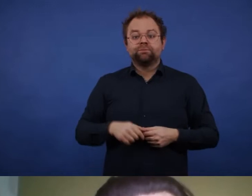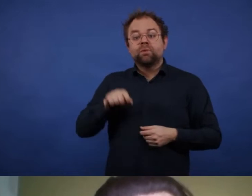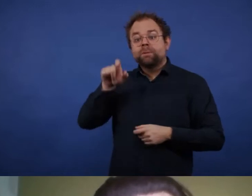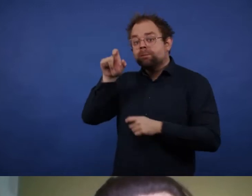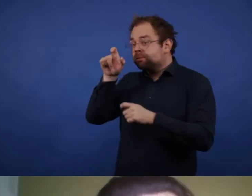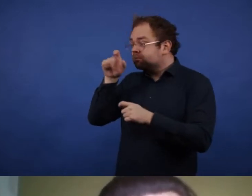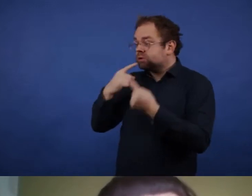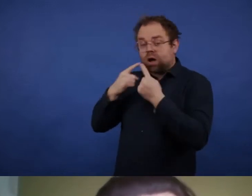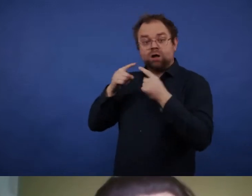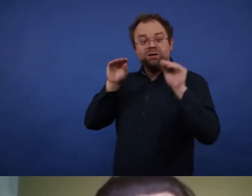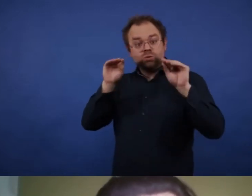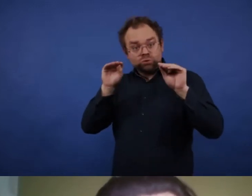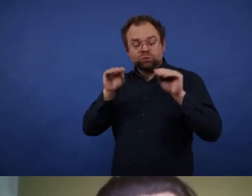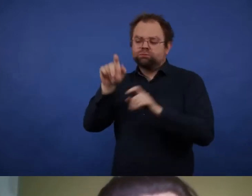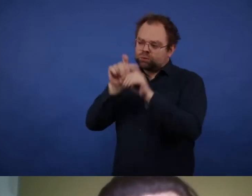As a result,